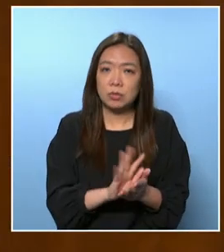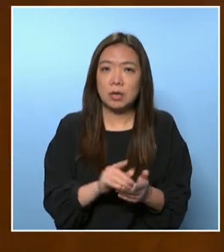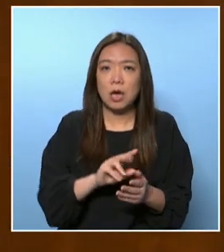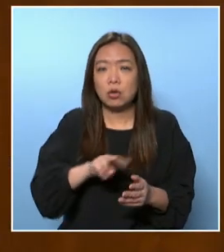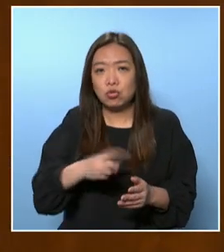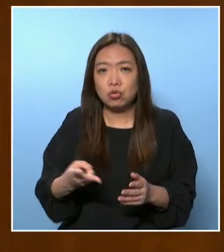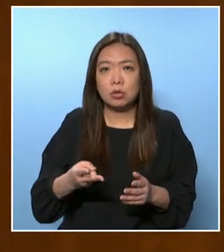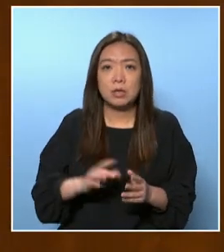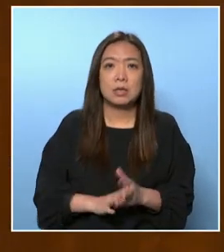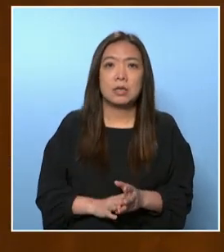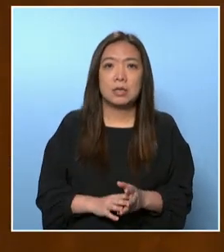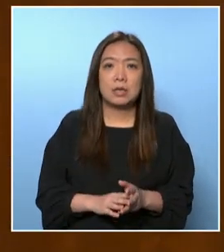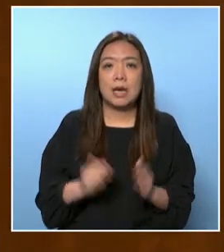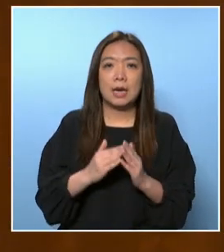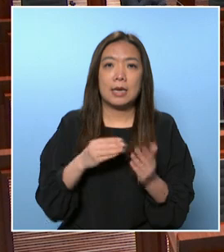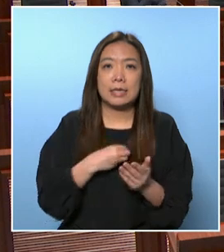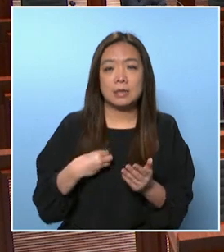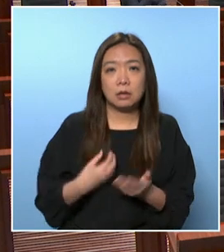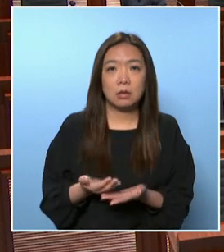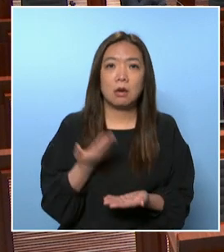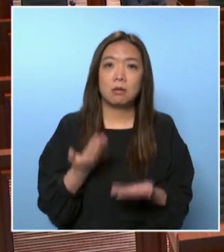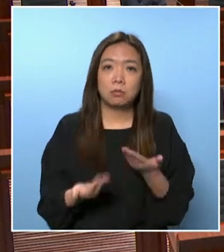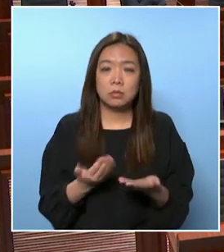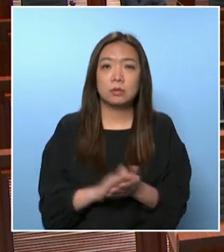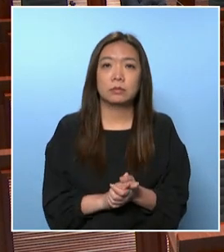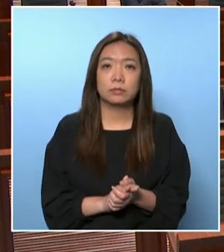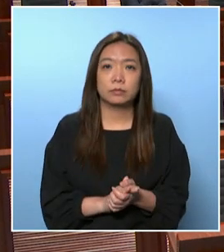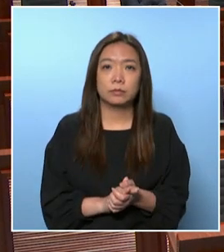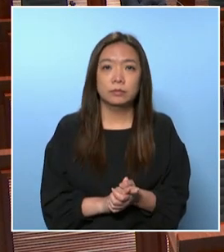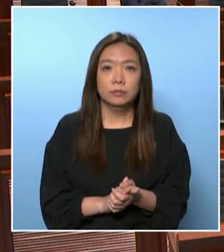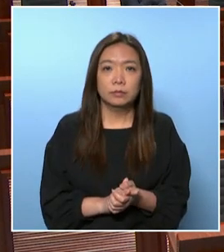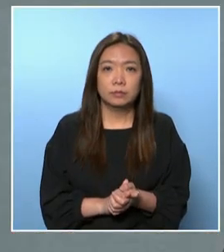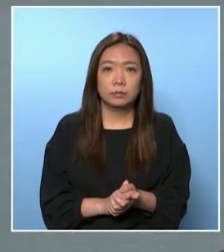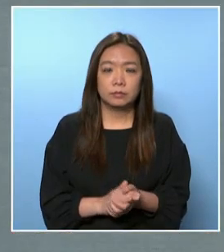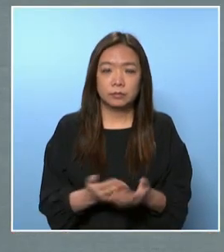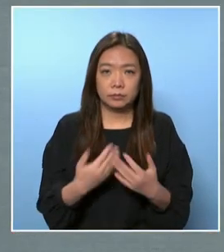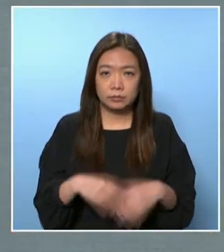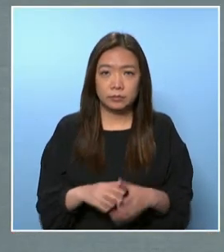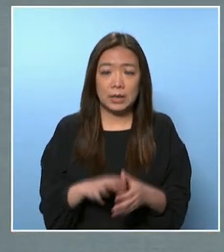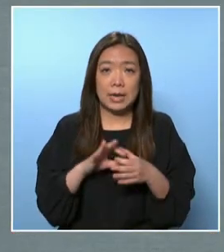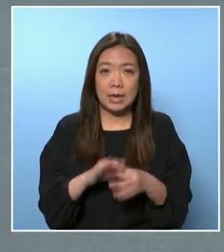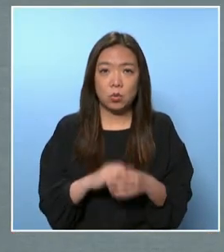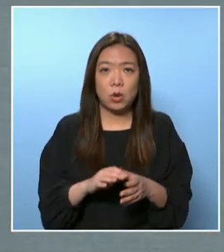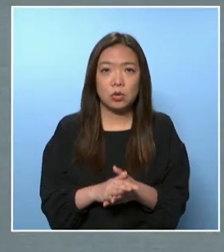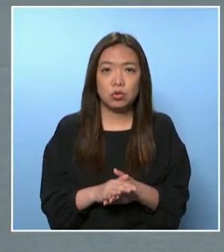to 20% of these referrals. Dr. Lai,